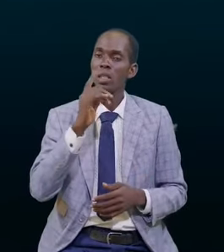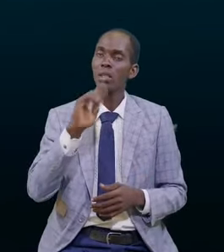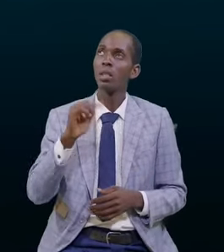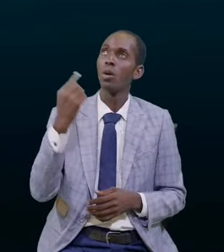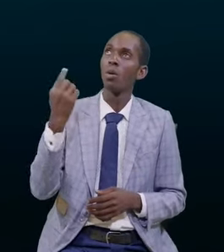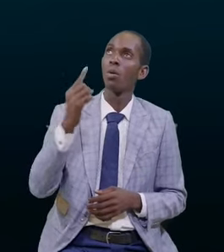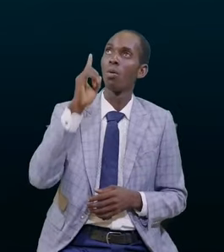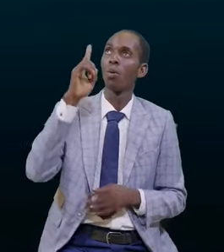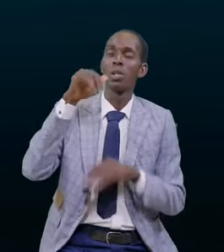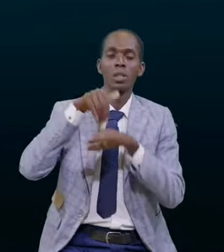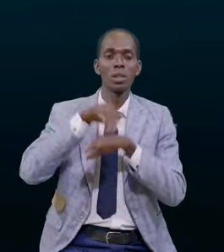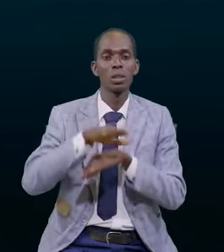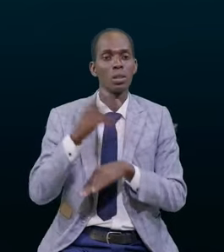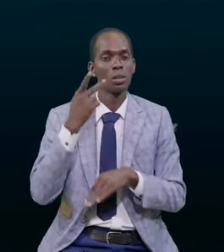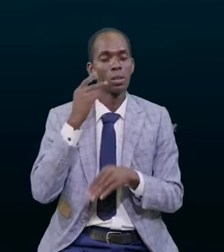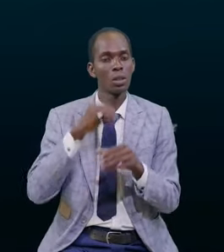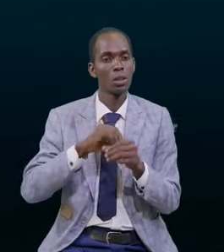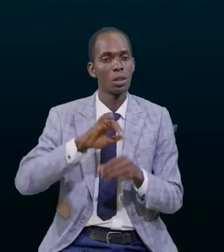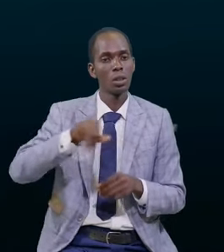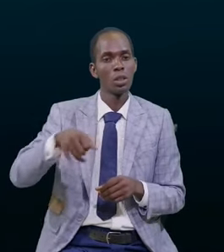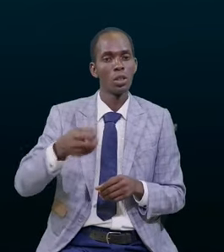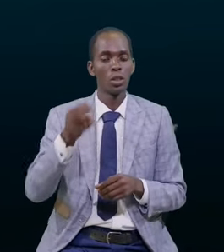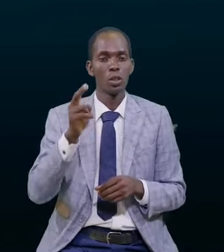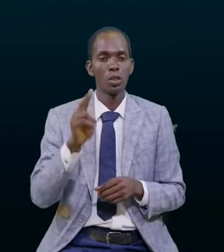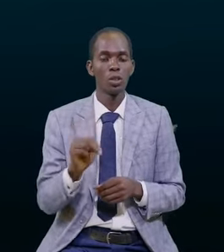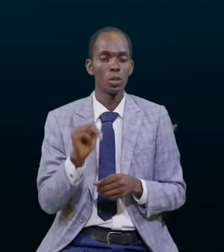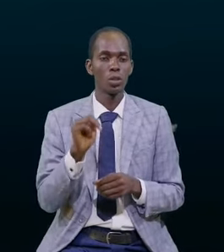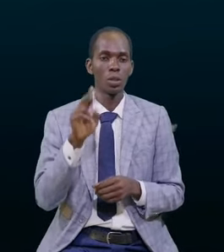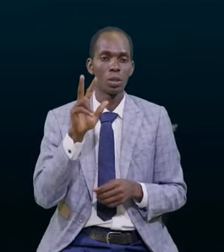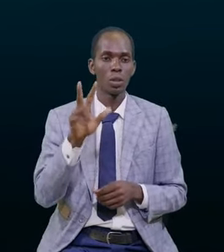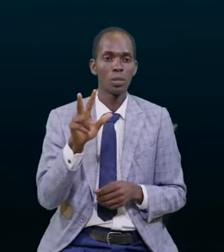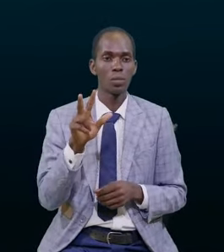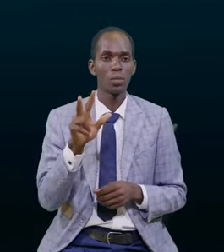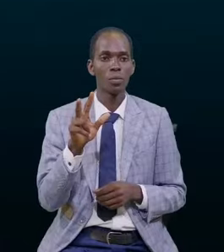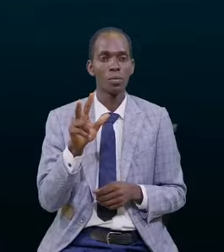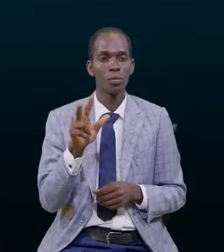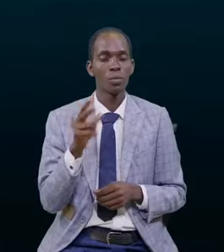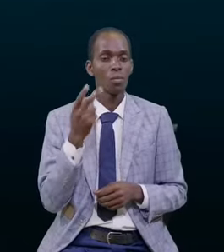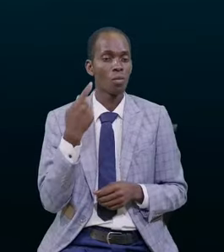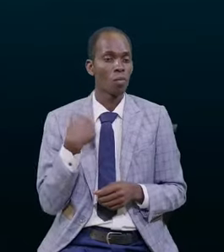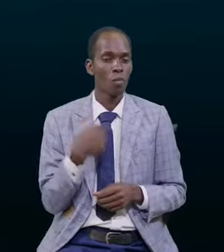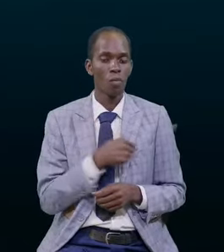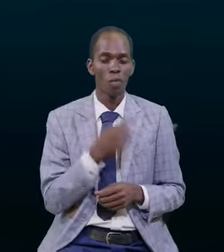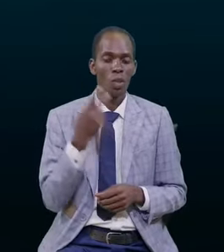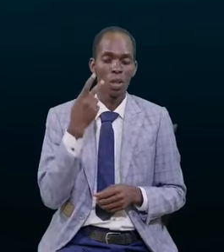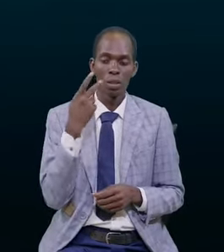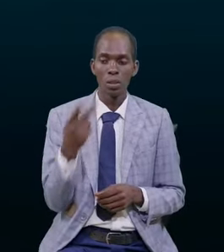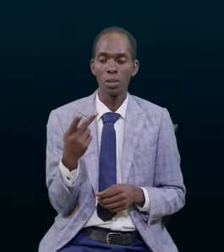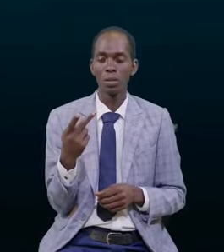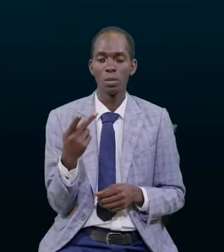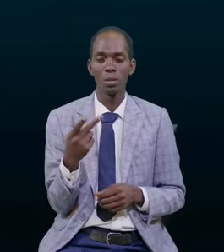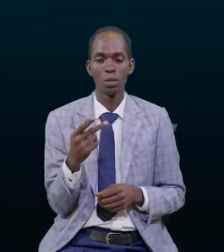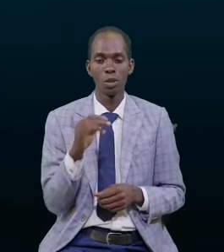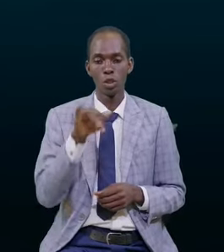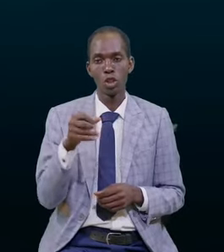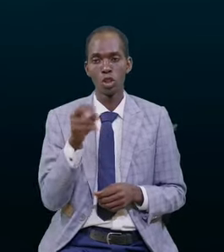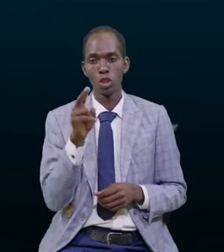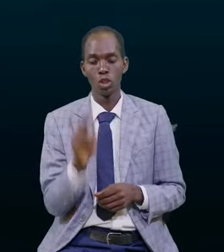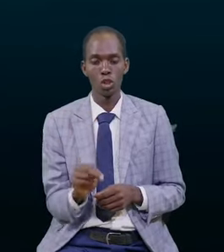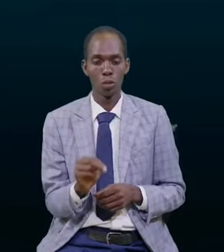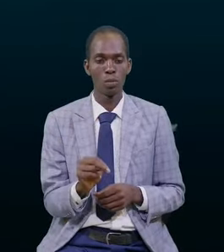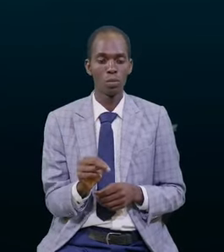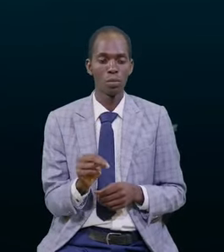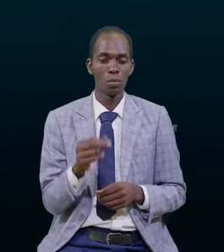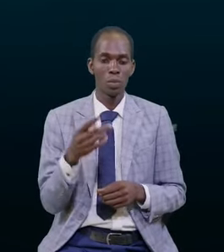chapter 3 we find John the Baptist as was giving his defense there people wanting to pitch them together that